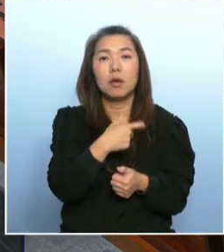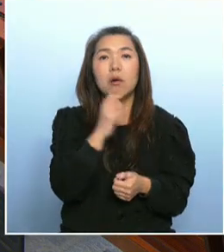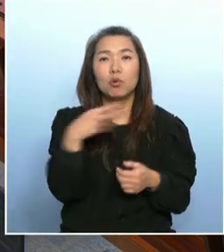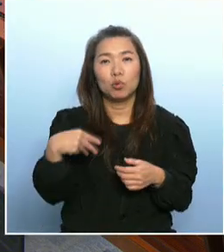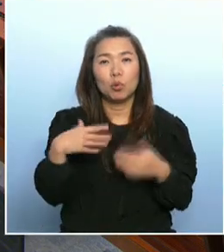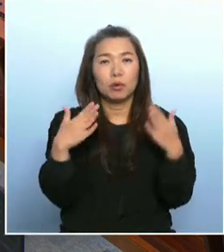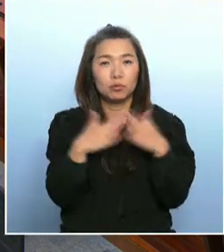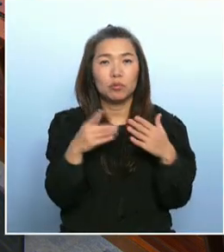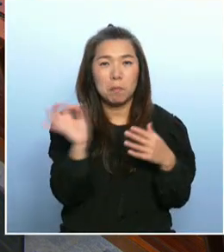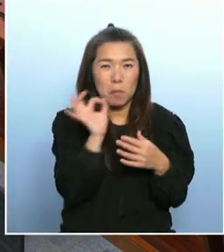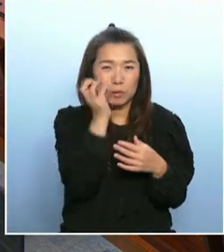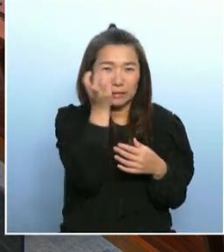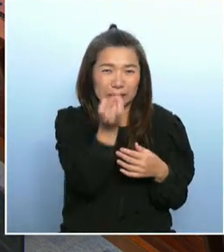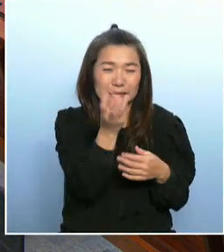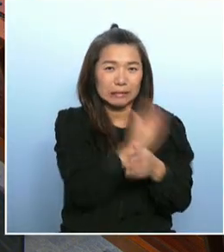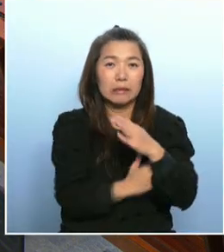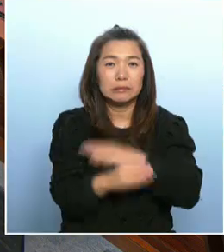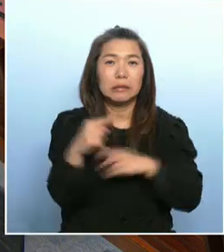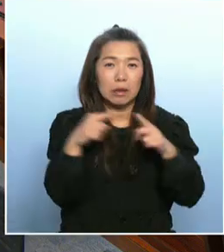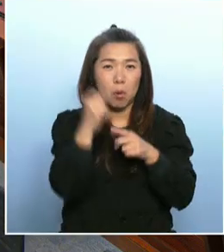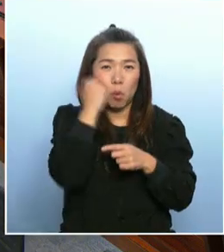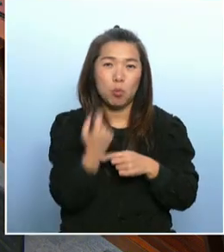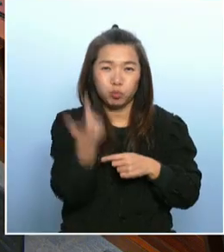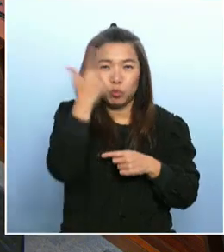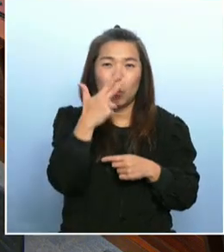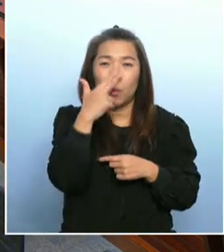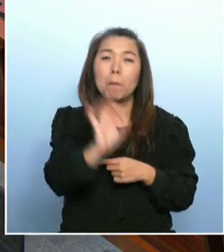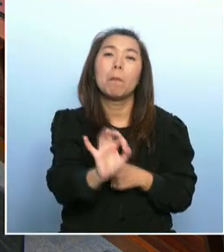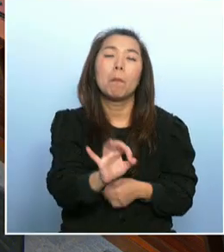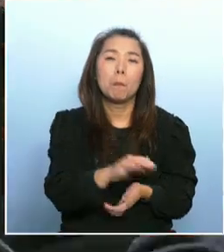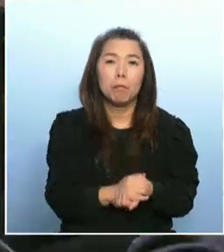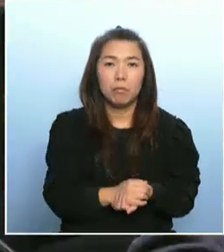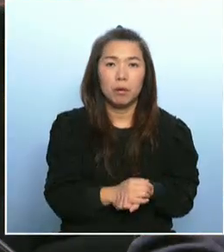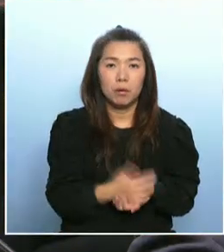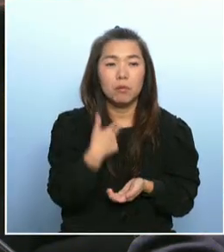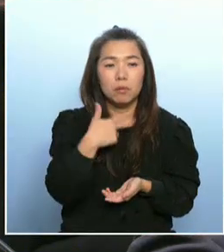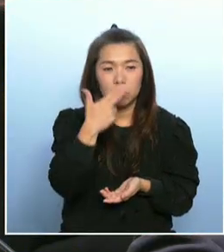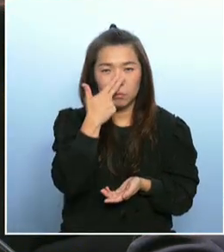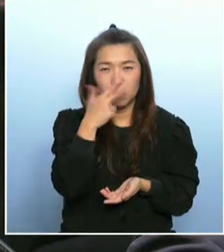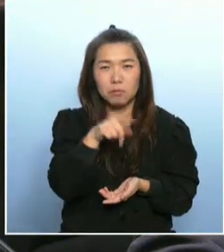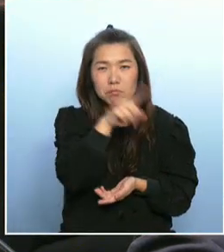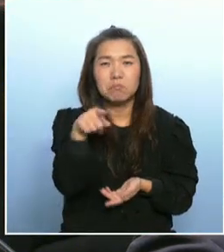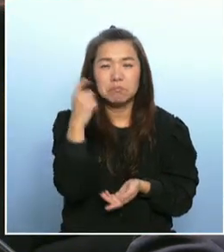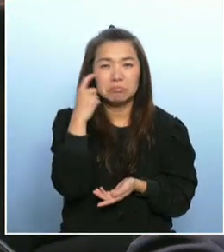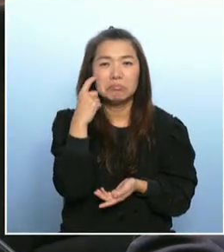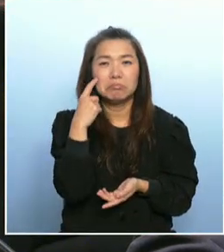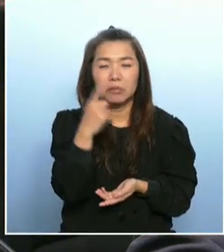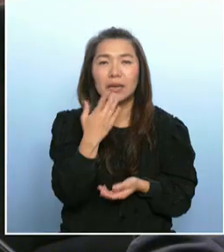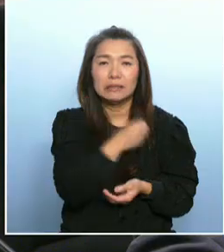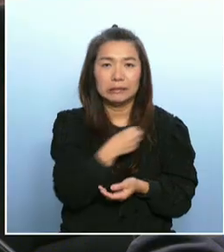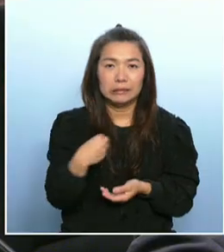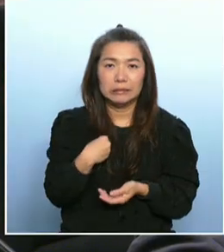I thank Ms. Chen for the question. We don't have a projection on the aging situation